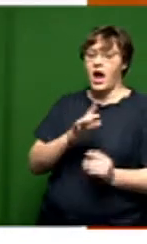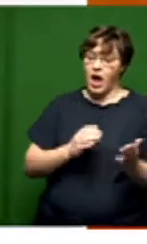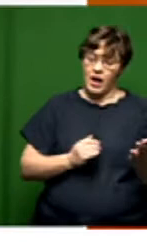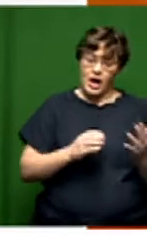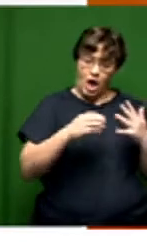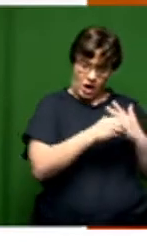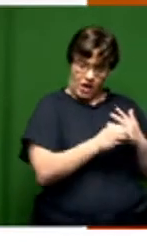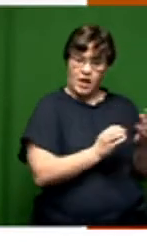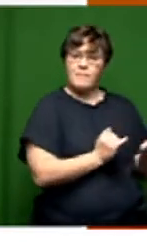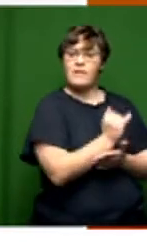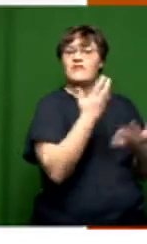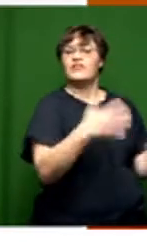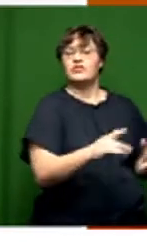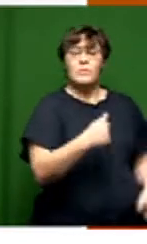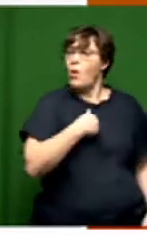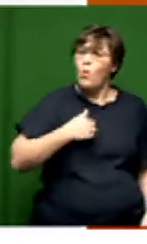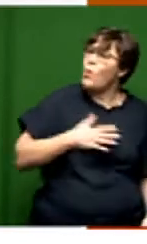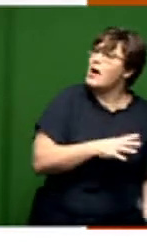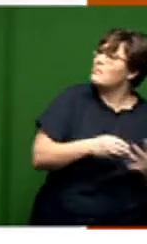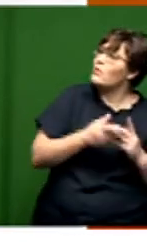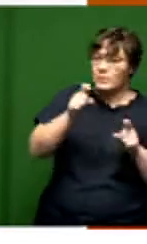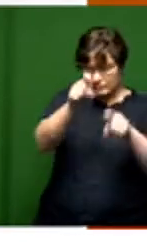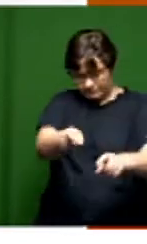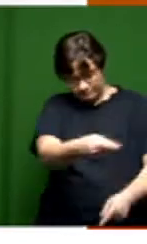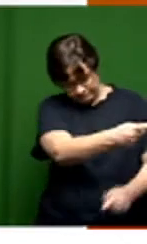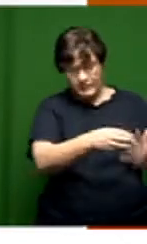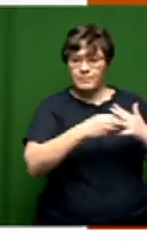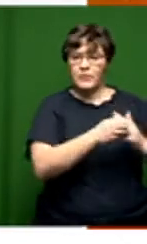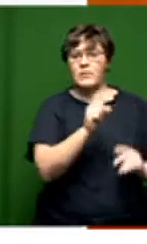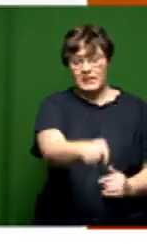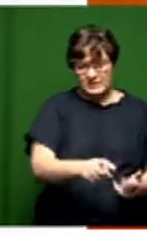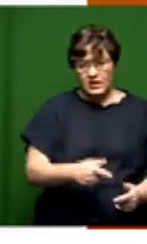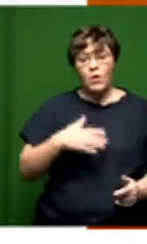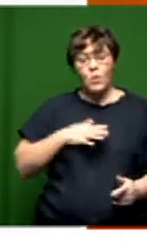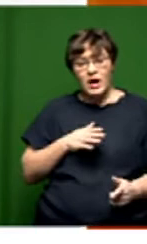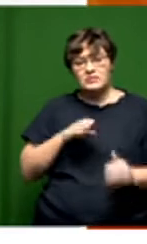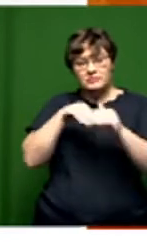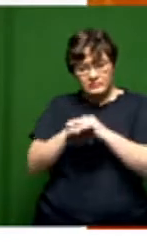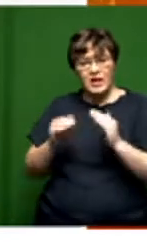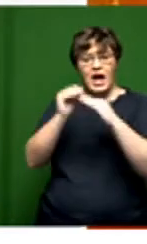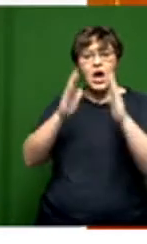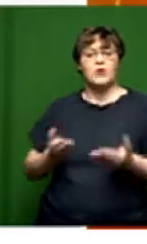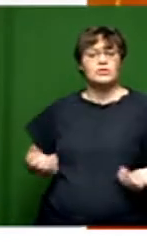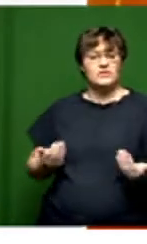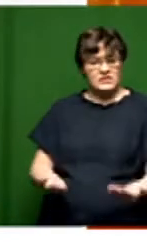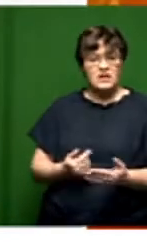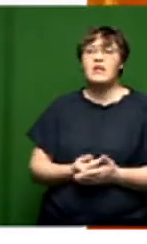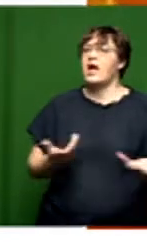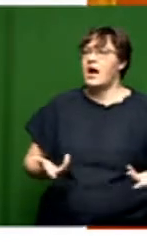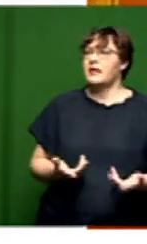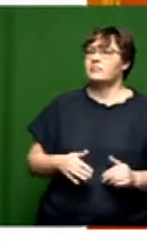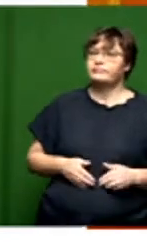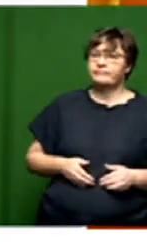or too early or against their will. If they want to go to access health services, for example, sexual and reproductive